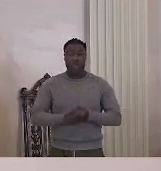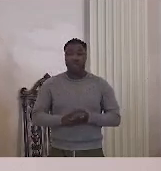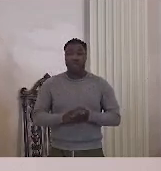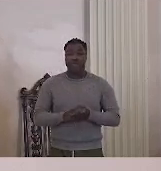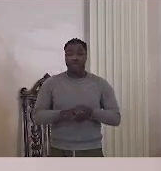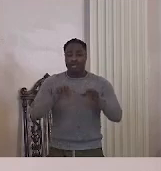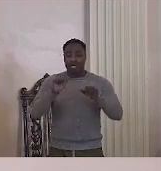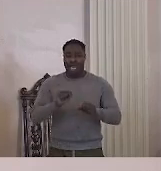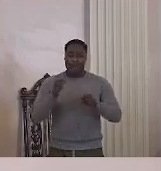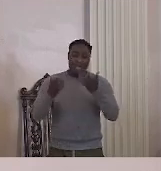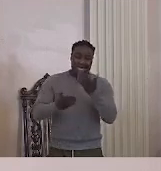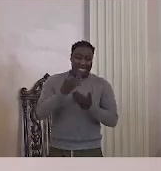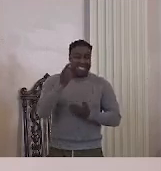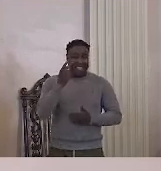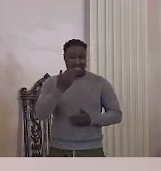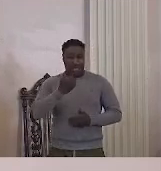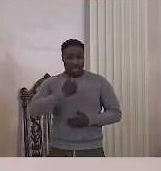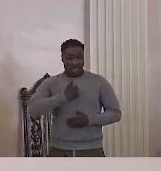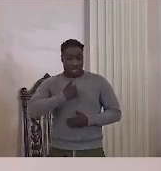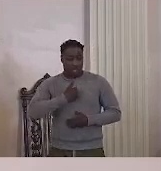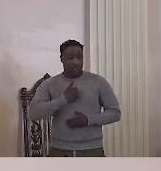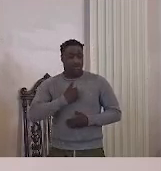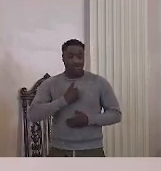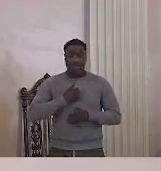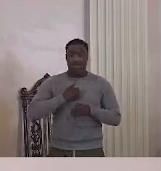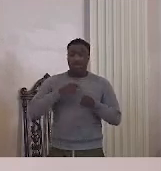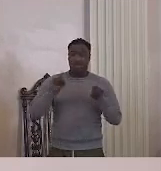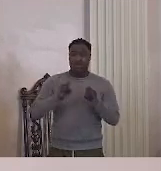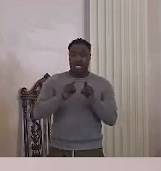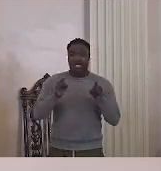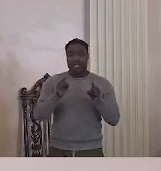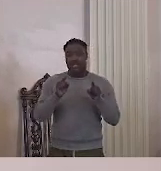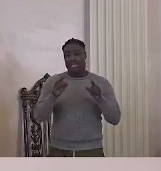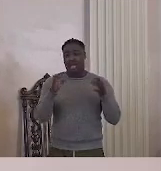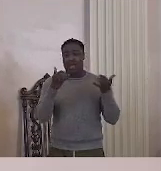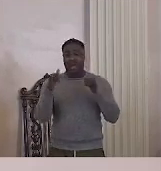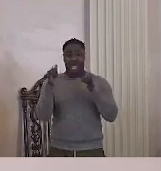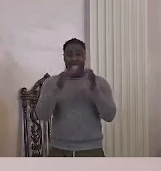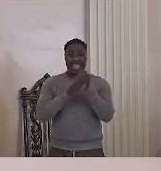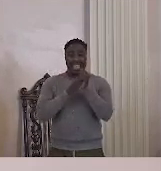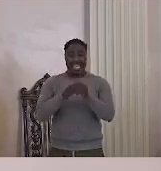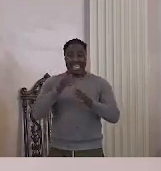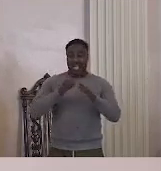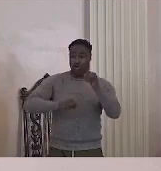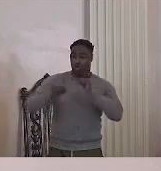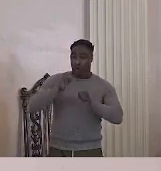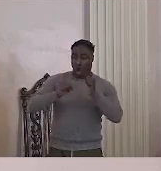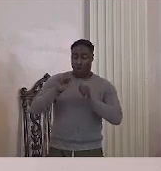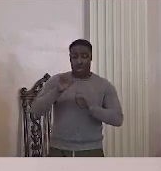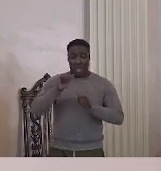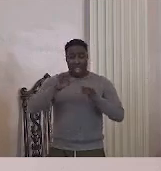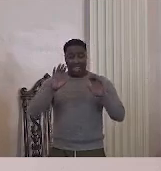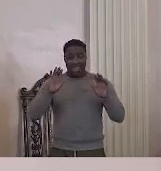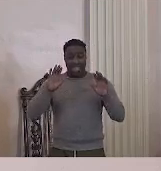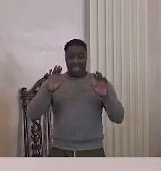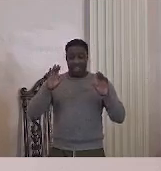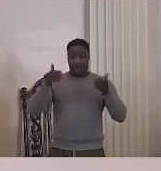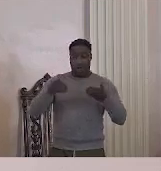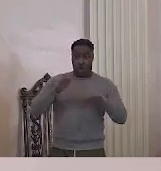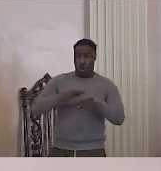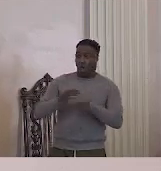can be easy to see ourselves as playing the lead in a drama that centers our concerns.